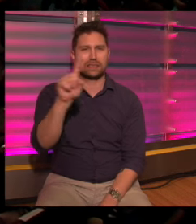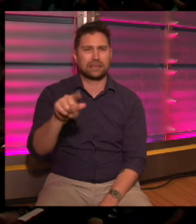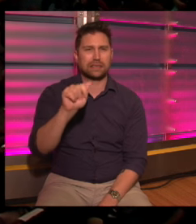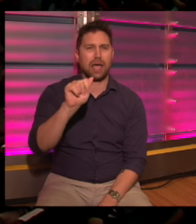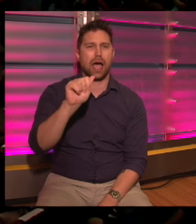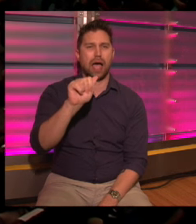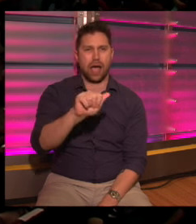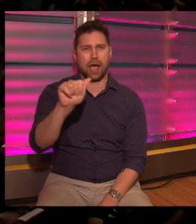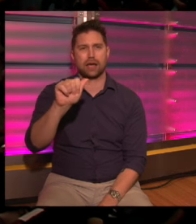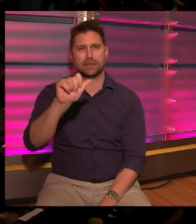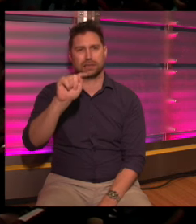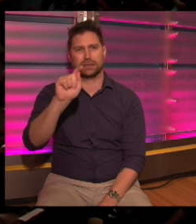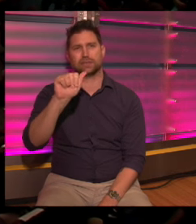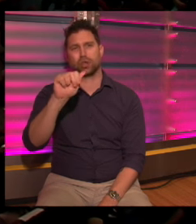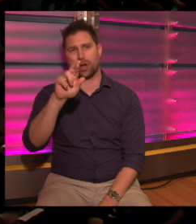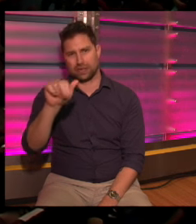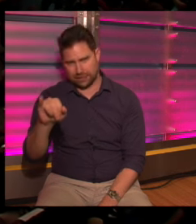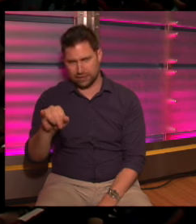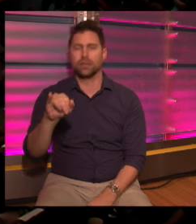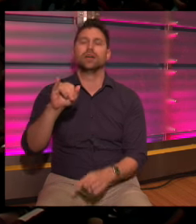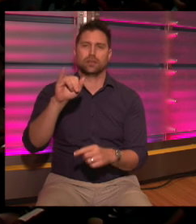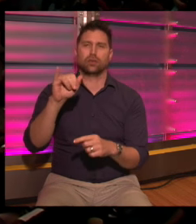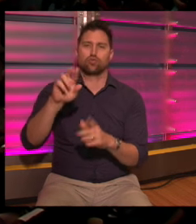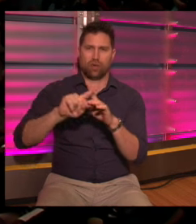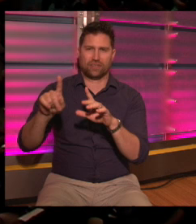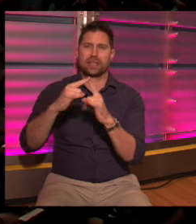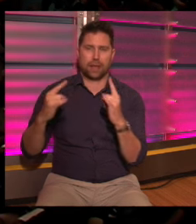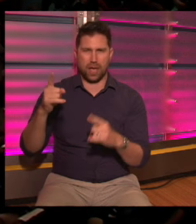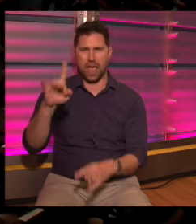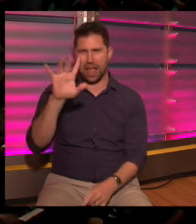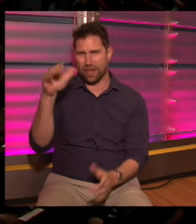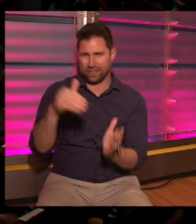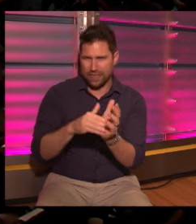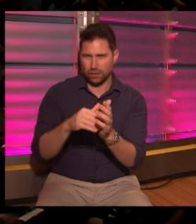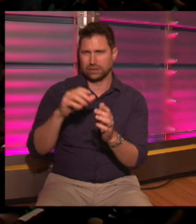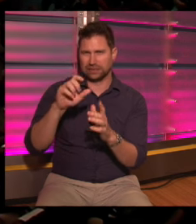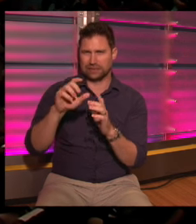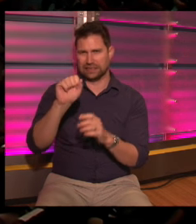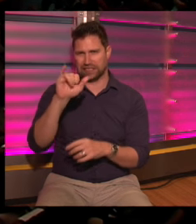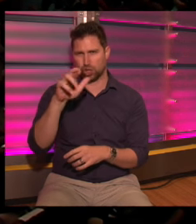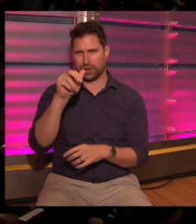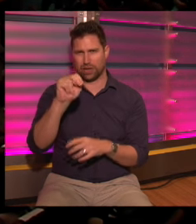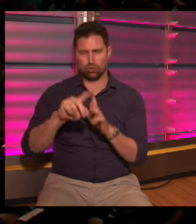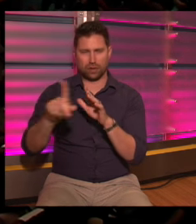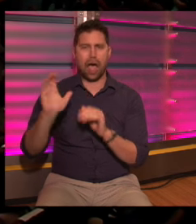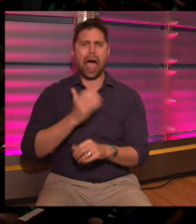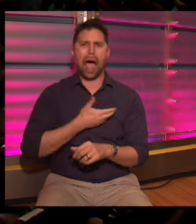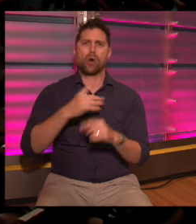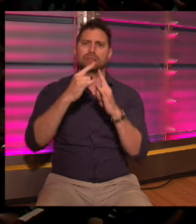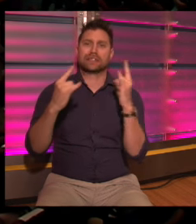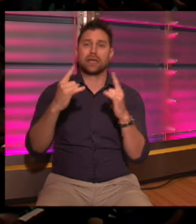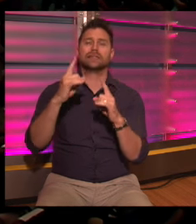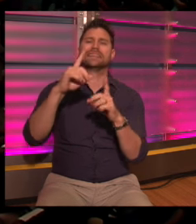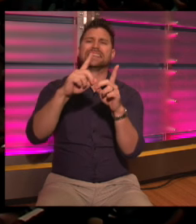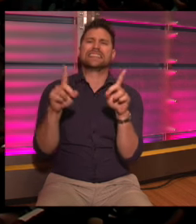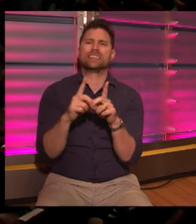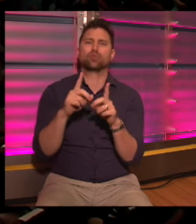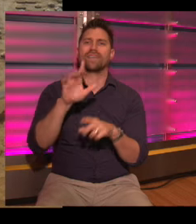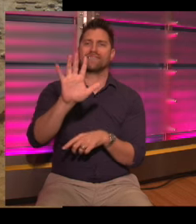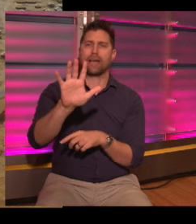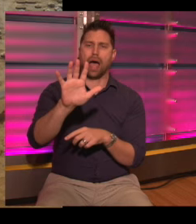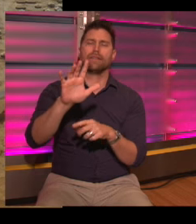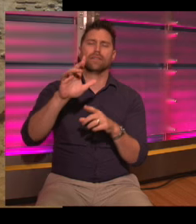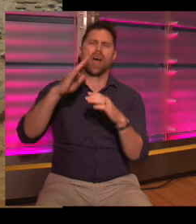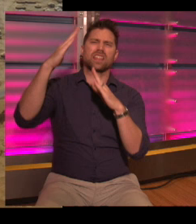about home to about 85,000 Syrian refugees. Our tent was in District 5, up in that top left corner